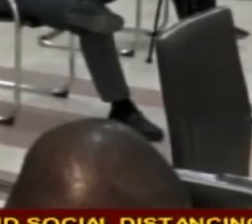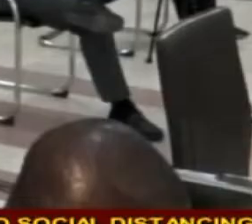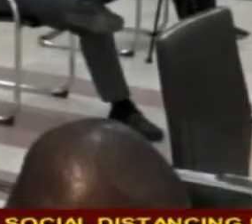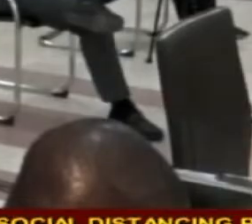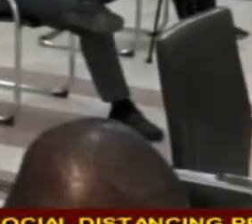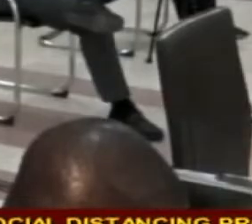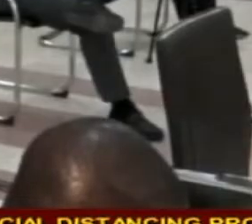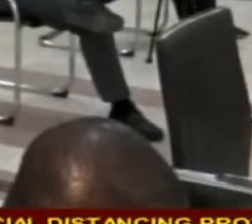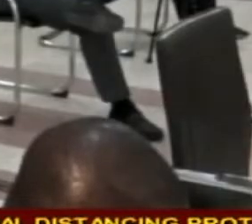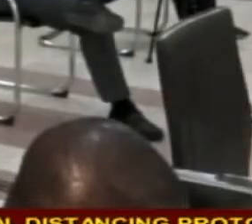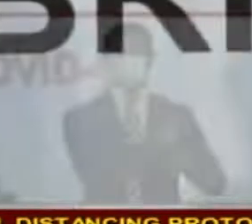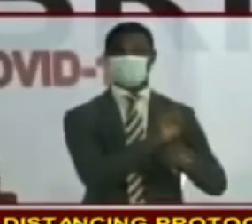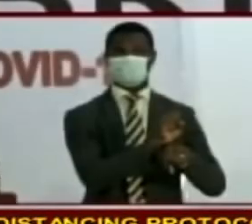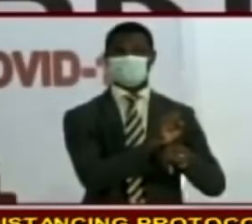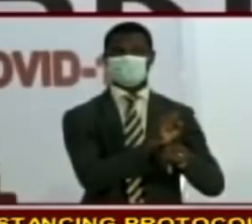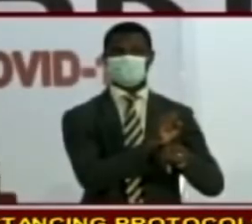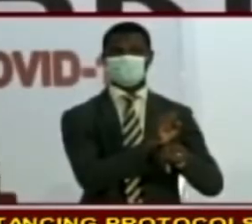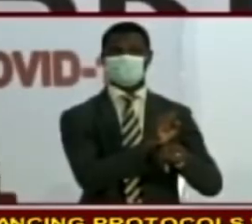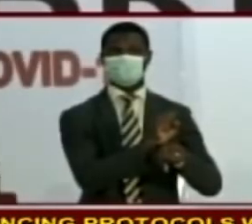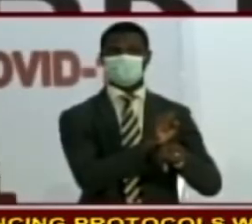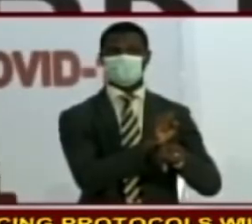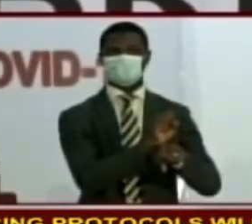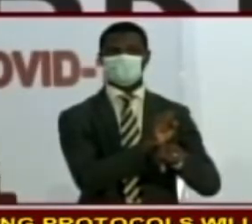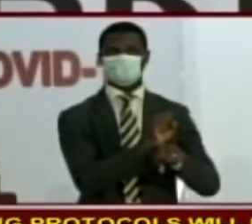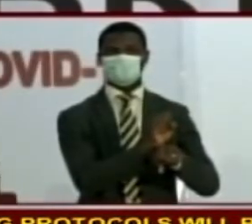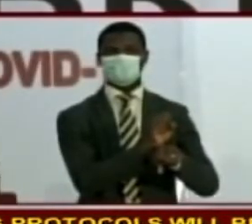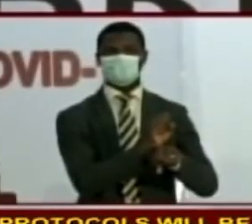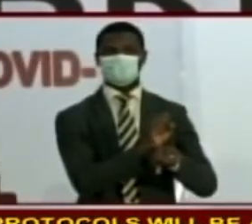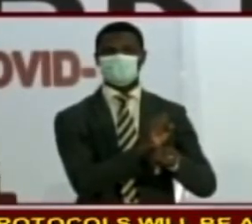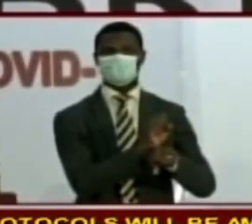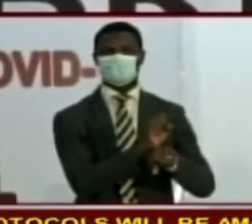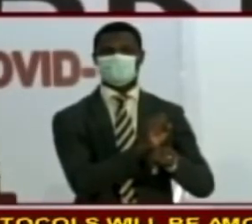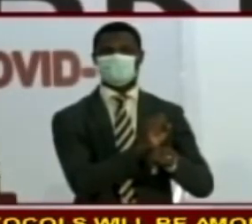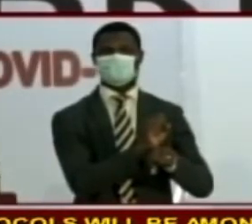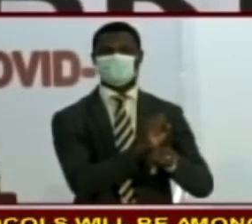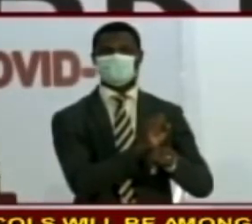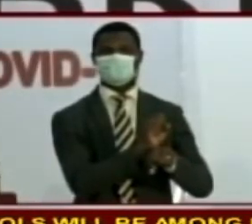the first time, but any sort of assault